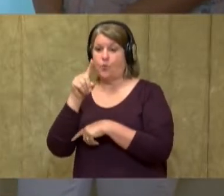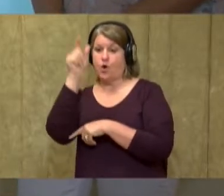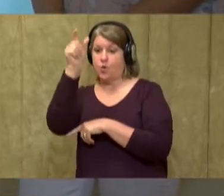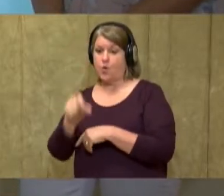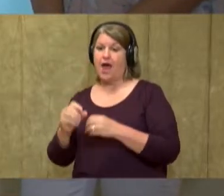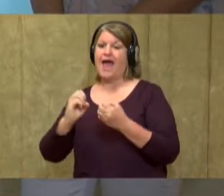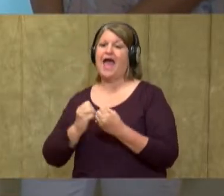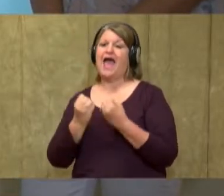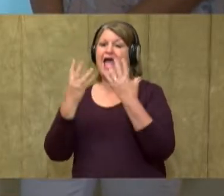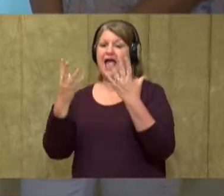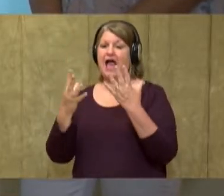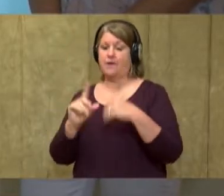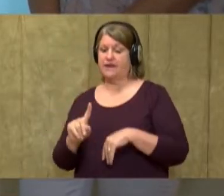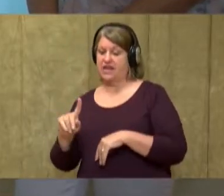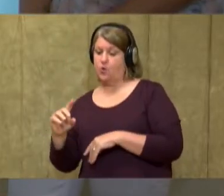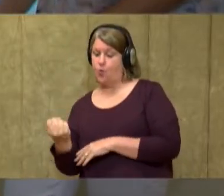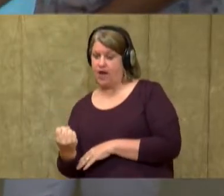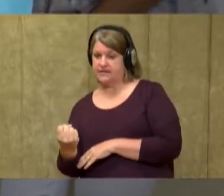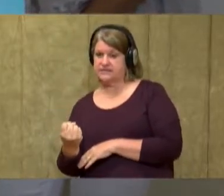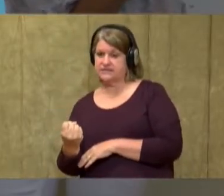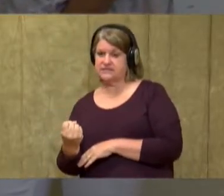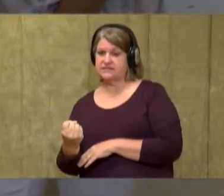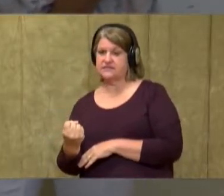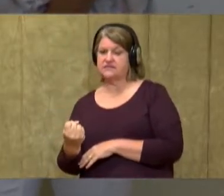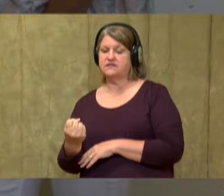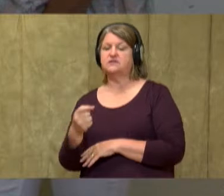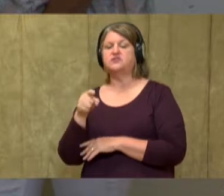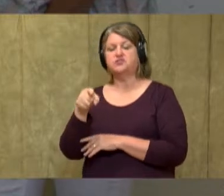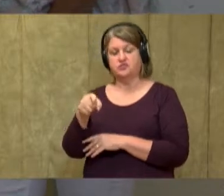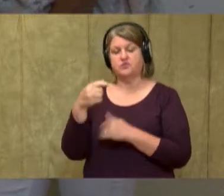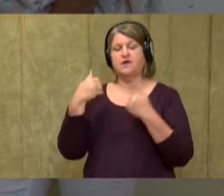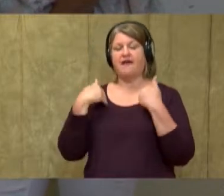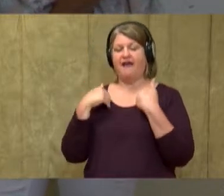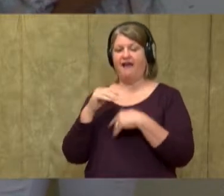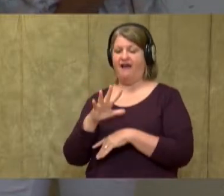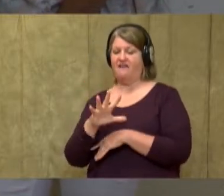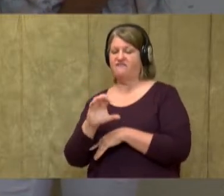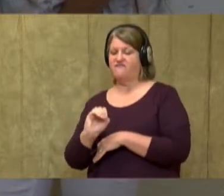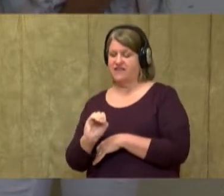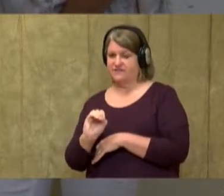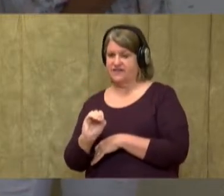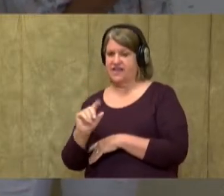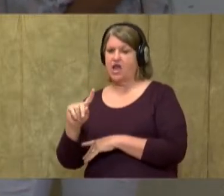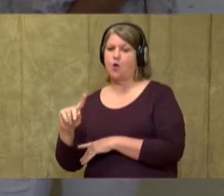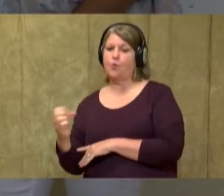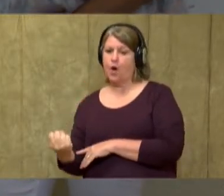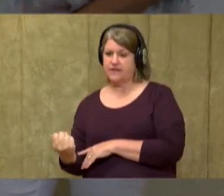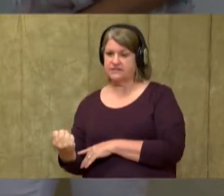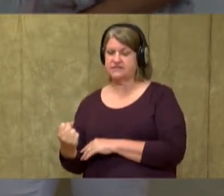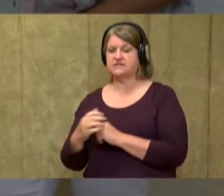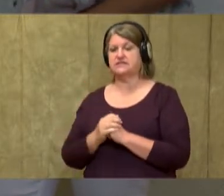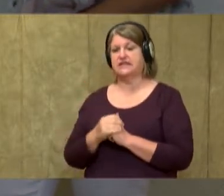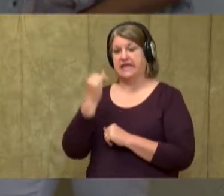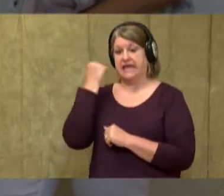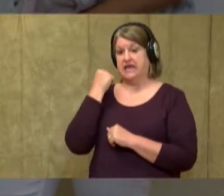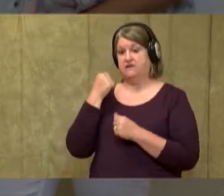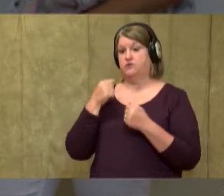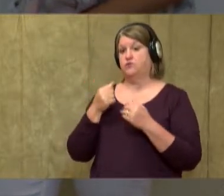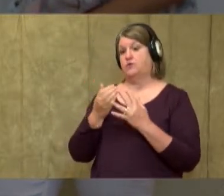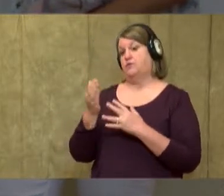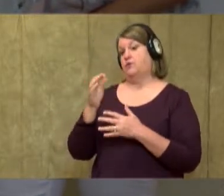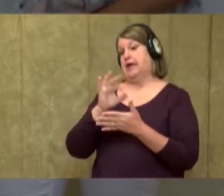or cubes would you have? You would have 50 ones. If you went through and count